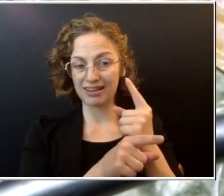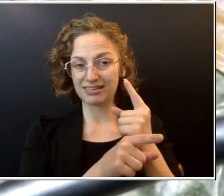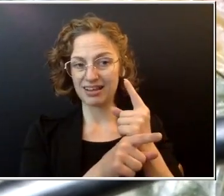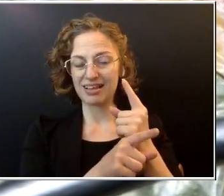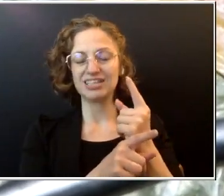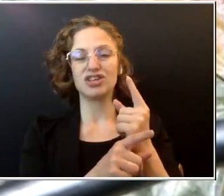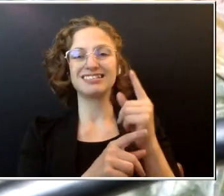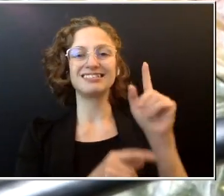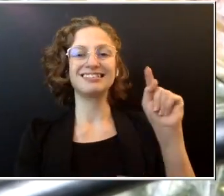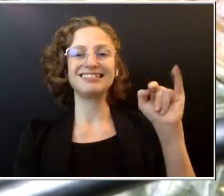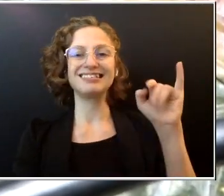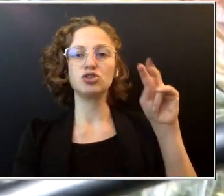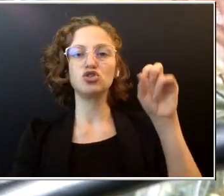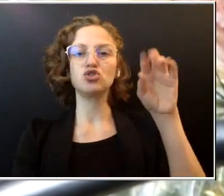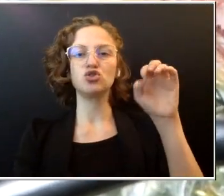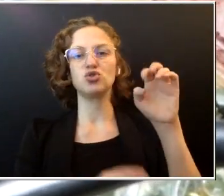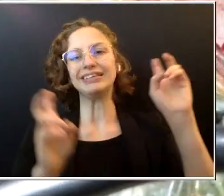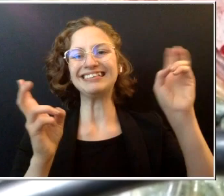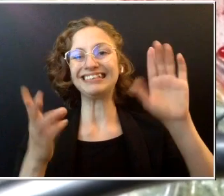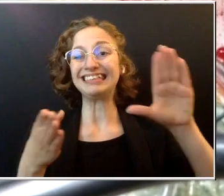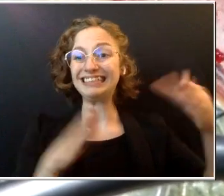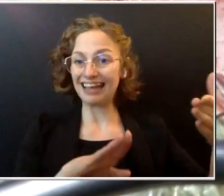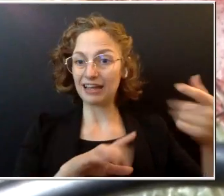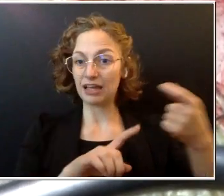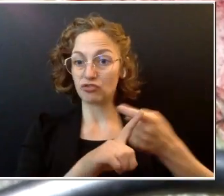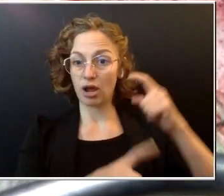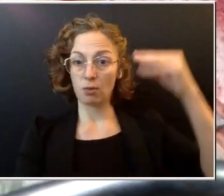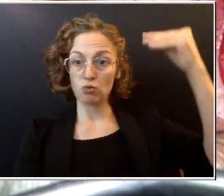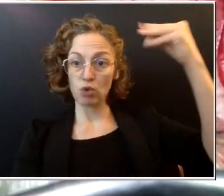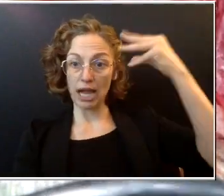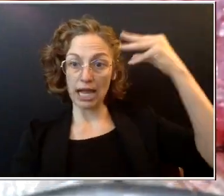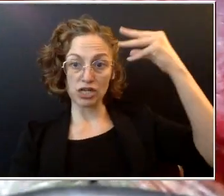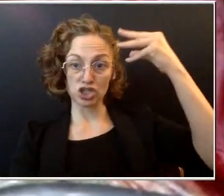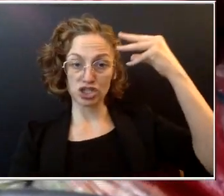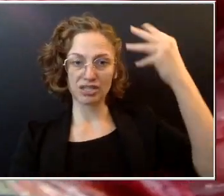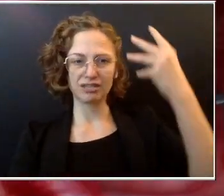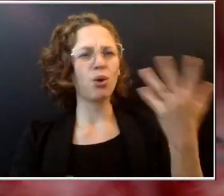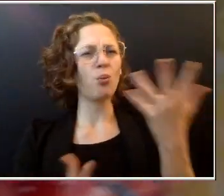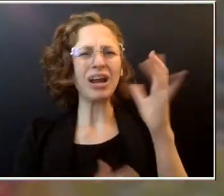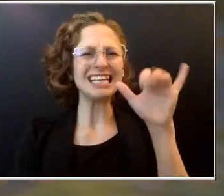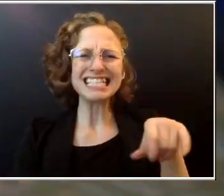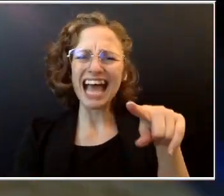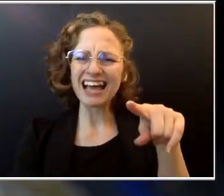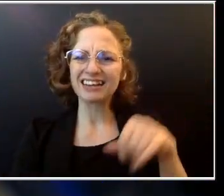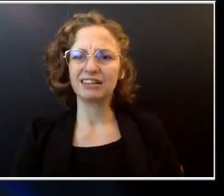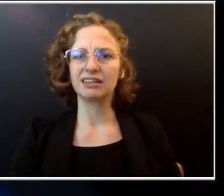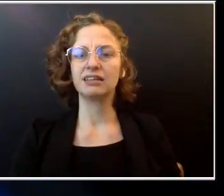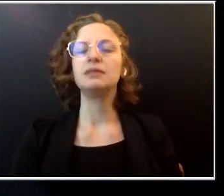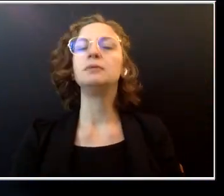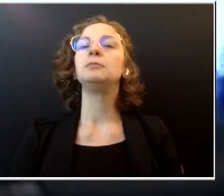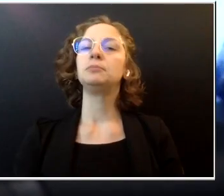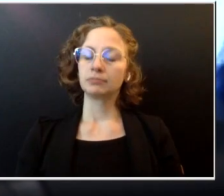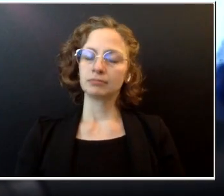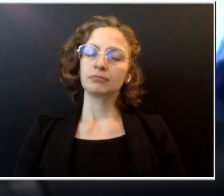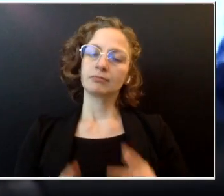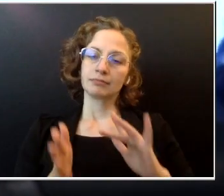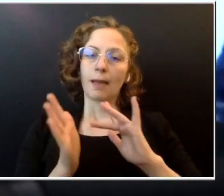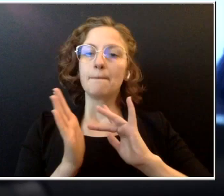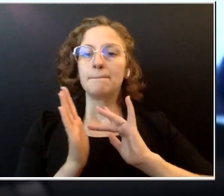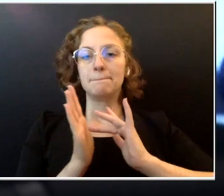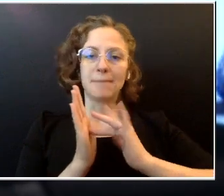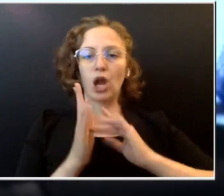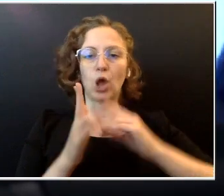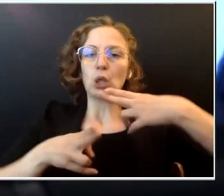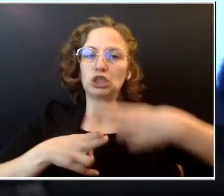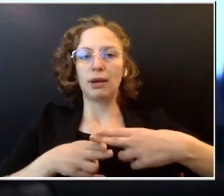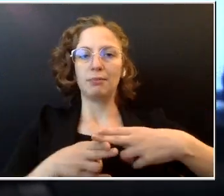radiation. I mean, interesting nonetheless, but what is that coming out? Right. The medical jargon is radiation necrosis, or it's breakdown